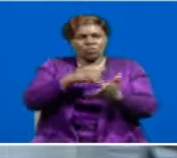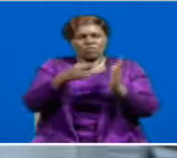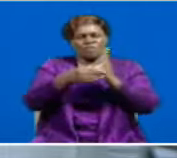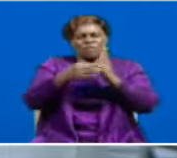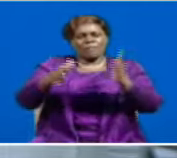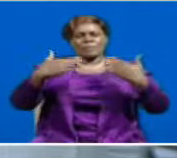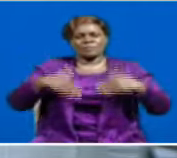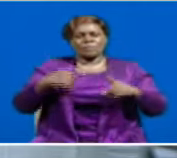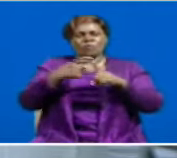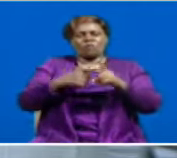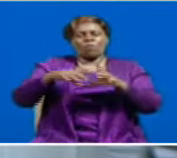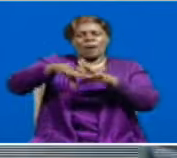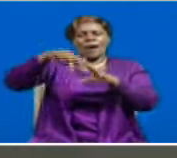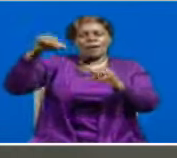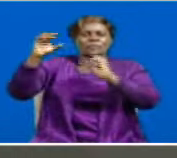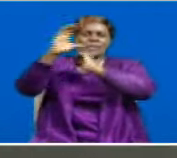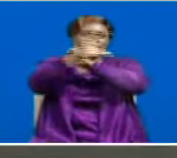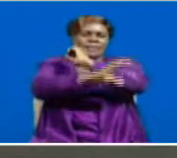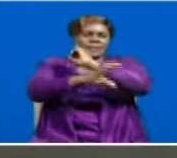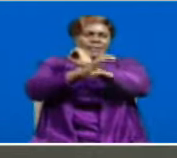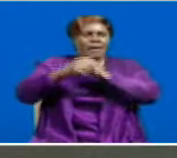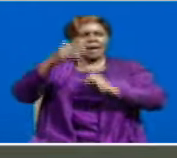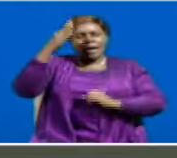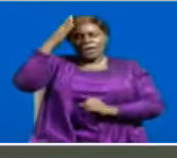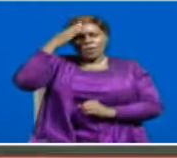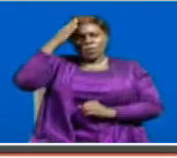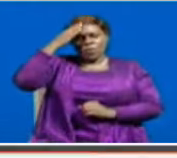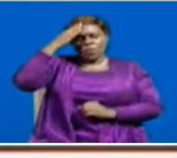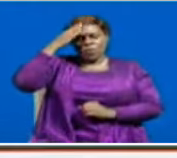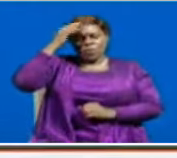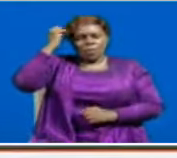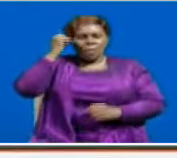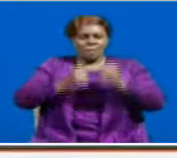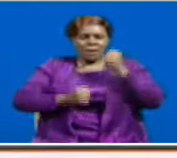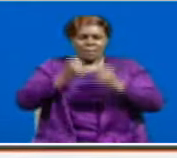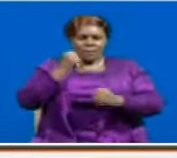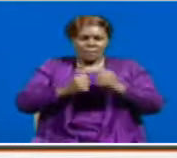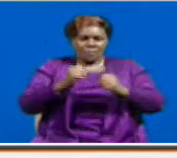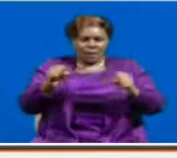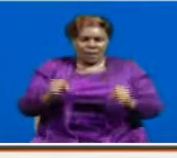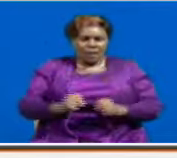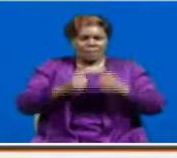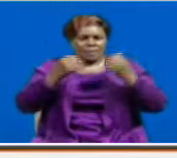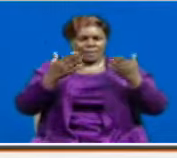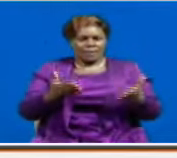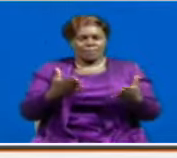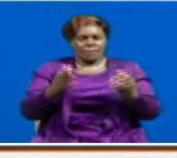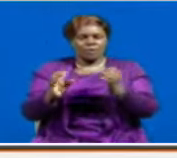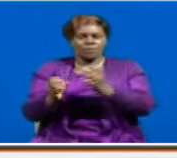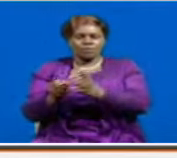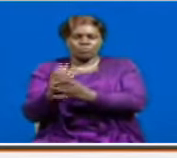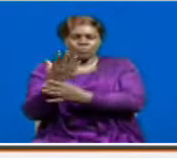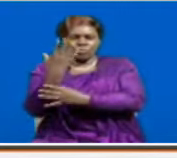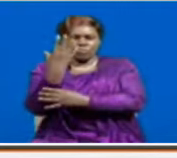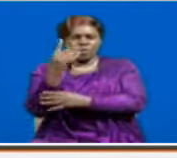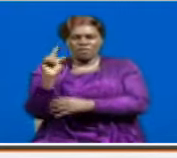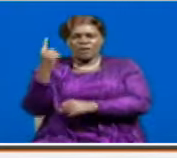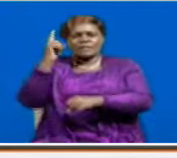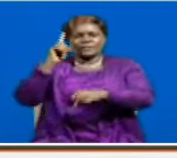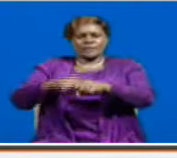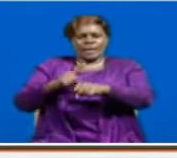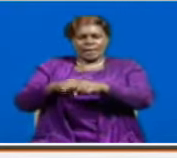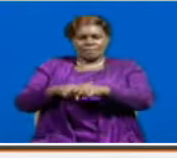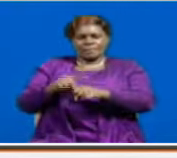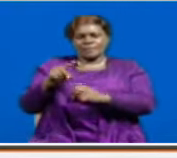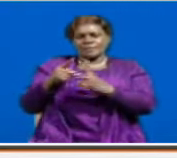from outside the country. Najua vile mbio inaendelea ndio vile inaendelea kukua. Mara ya kwanza ilikuwa